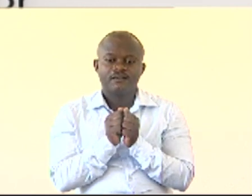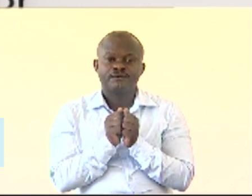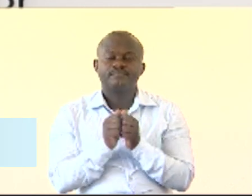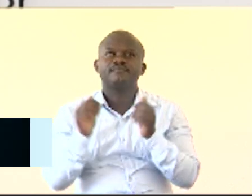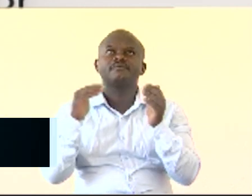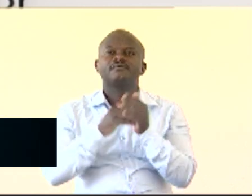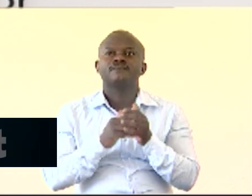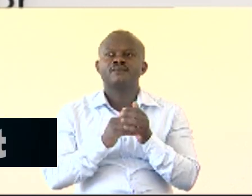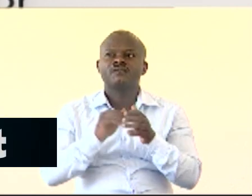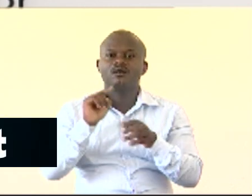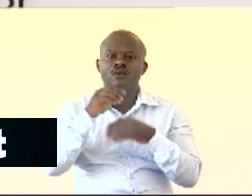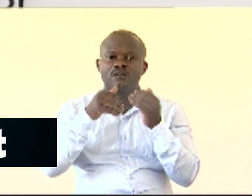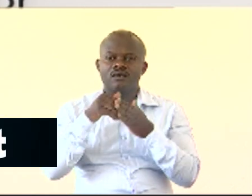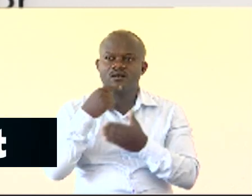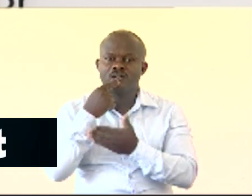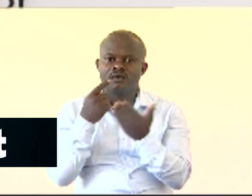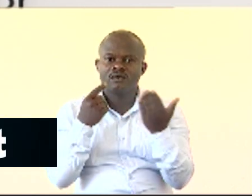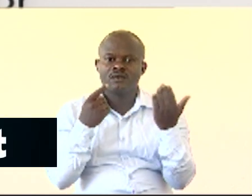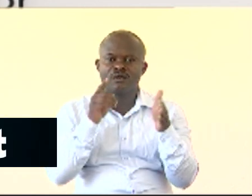And one of the hosts that hosts